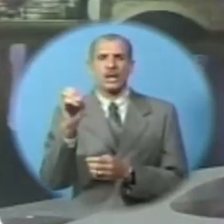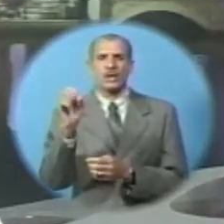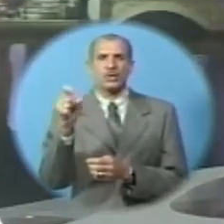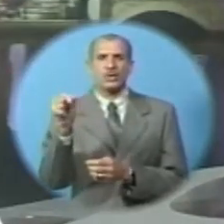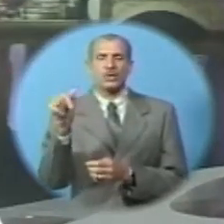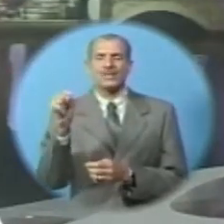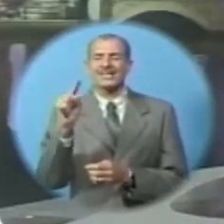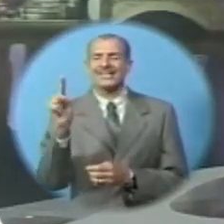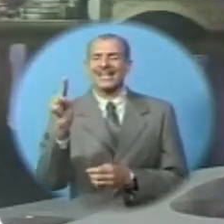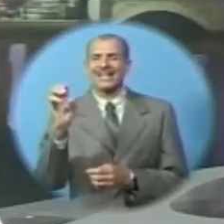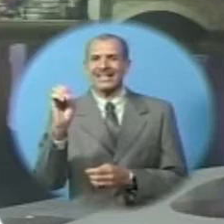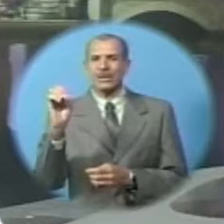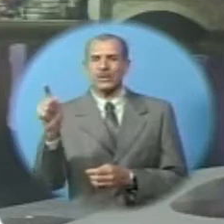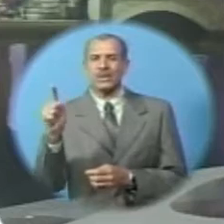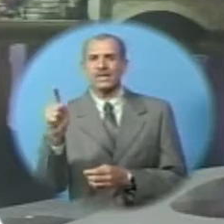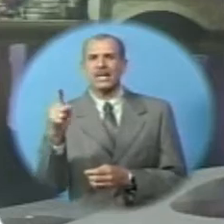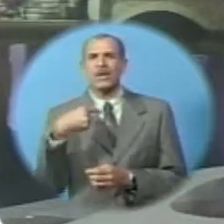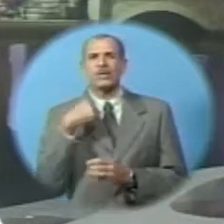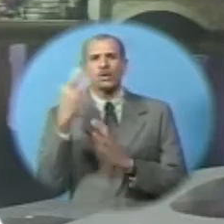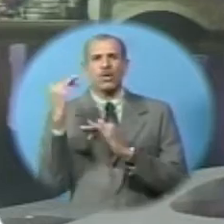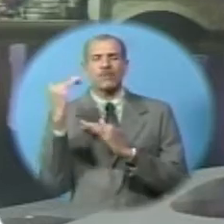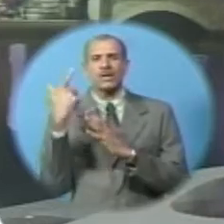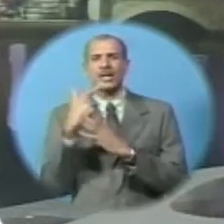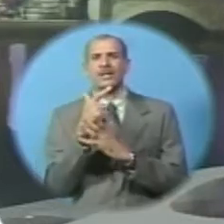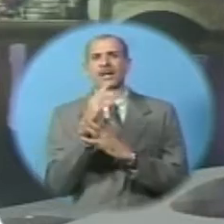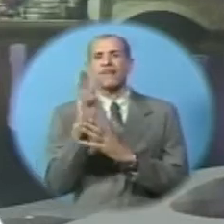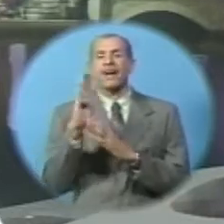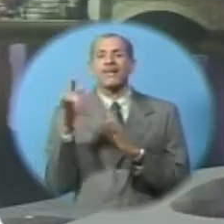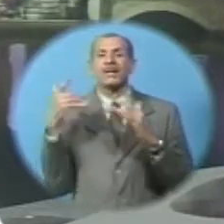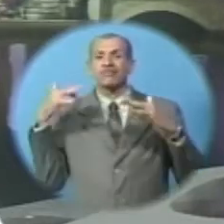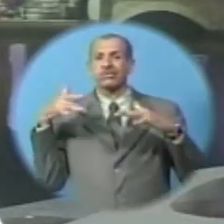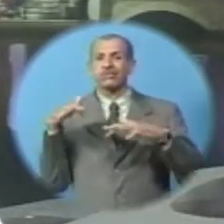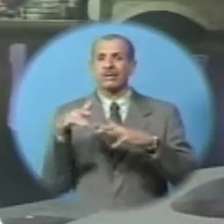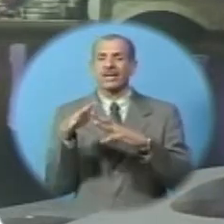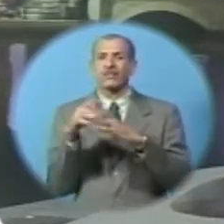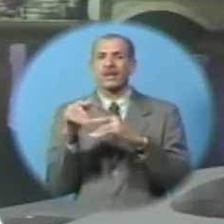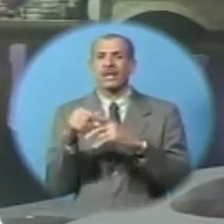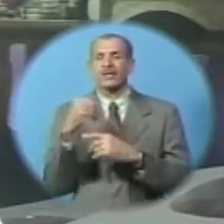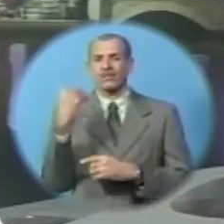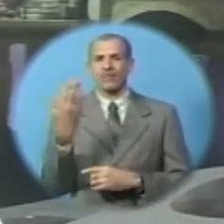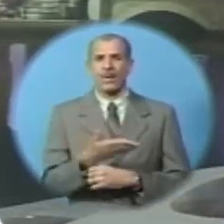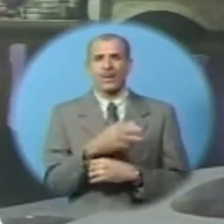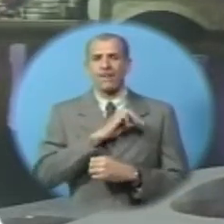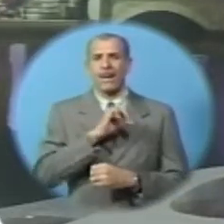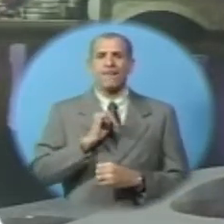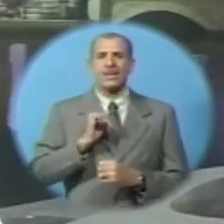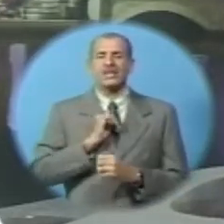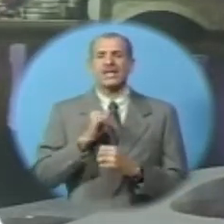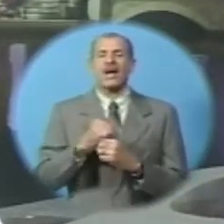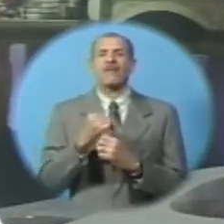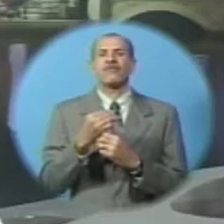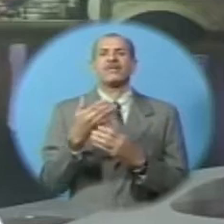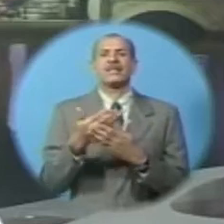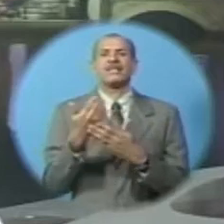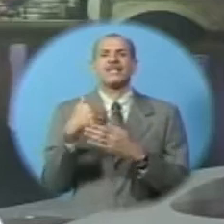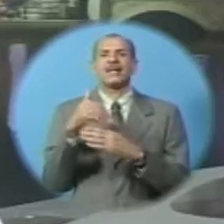party faithfuls and concerned Barbadians as a crowd gathered to greet members of Parliament ahead of this afternoon's